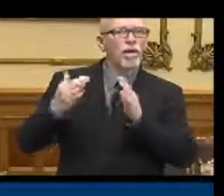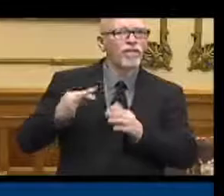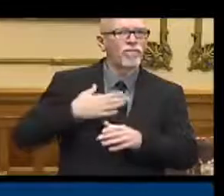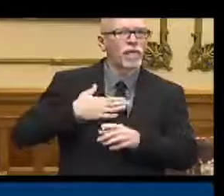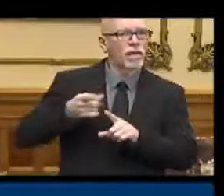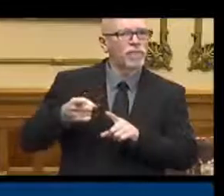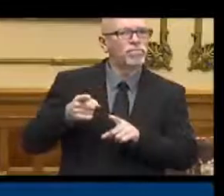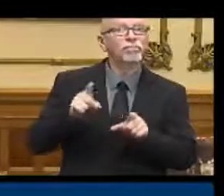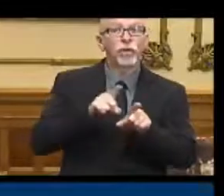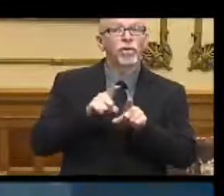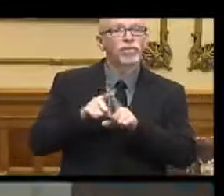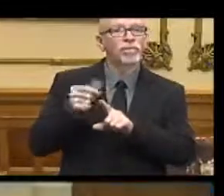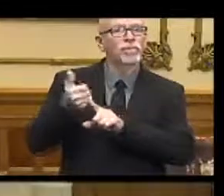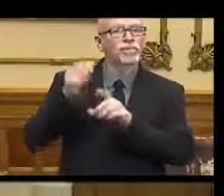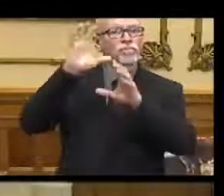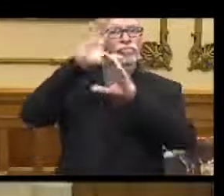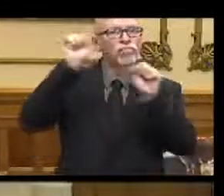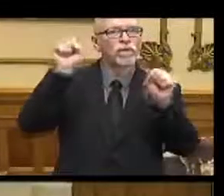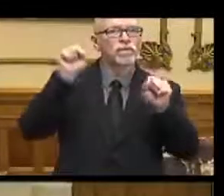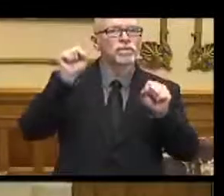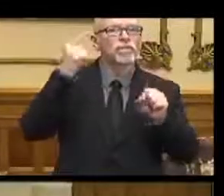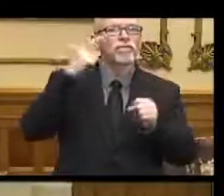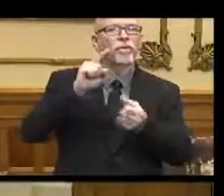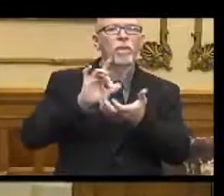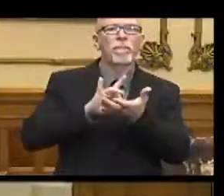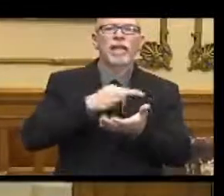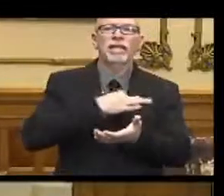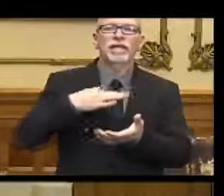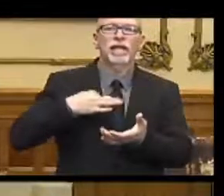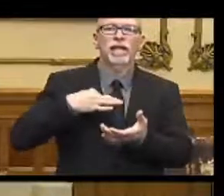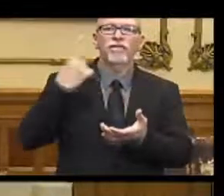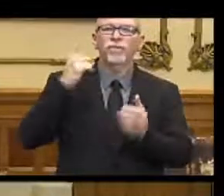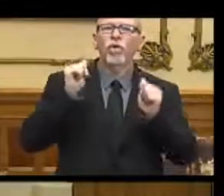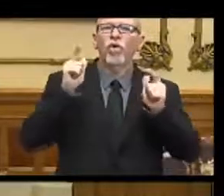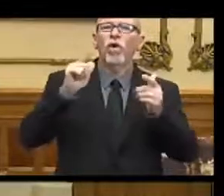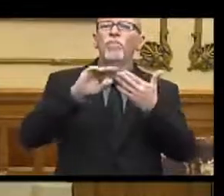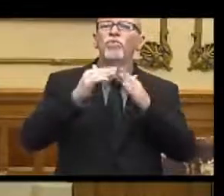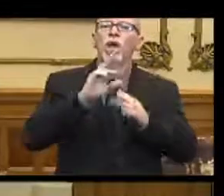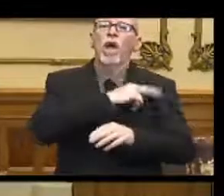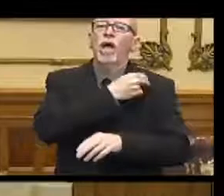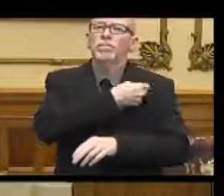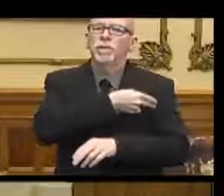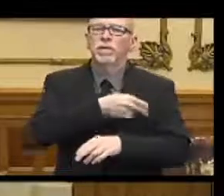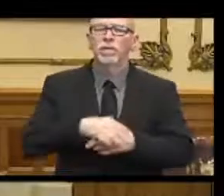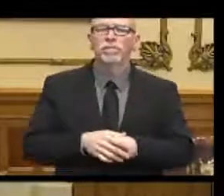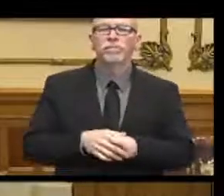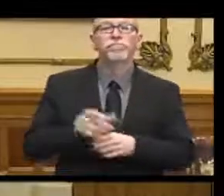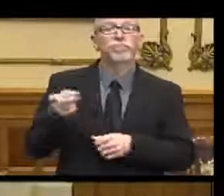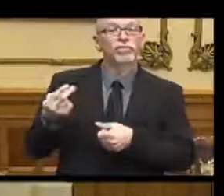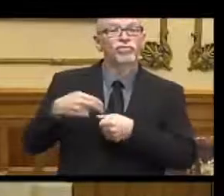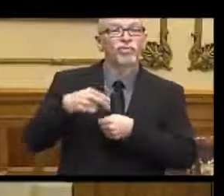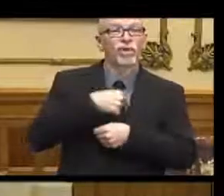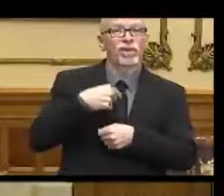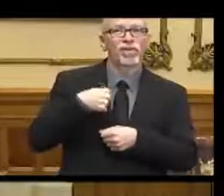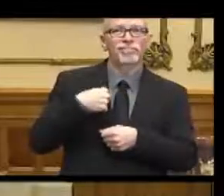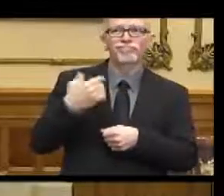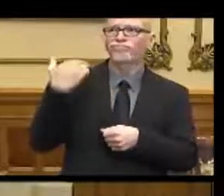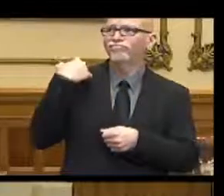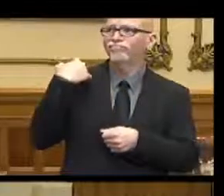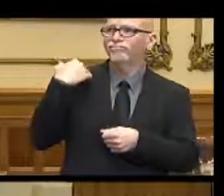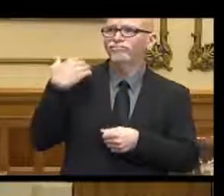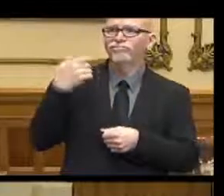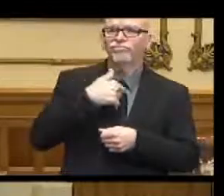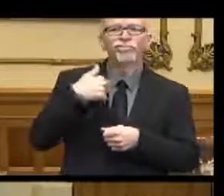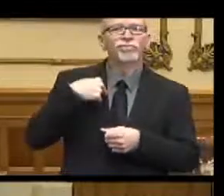mine, but also the president for the medical staff for all of community hospitals. He joined us last when